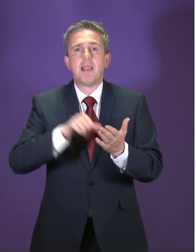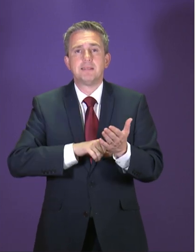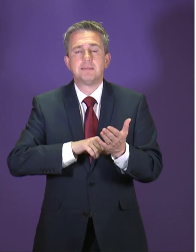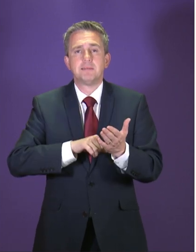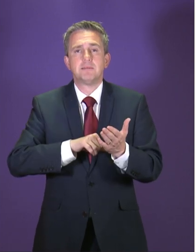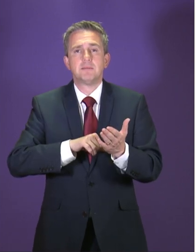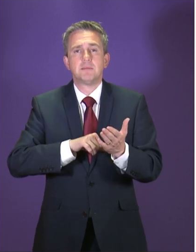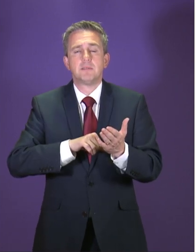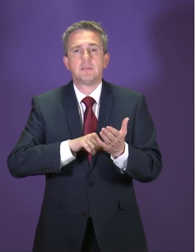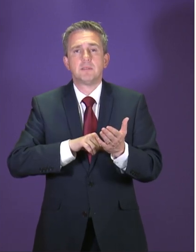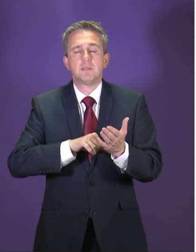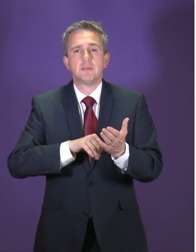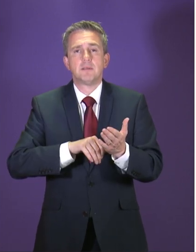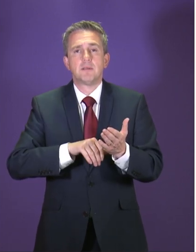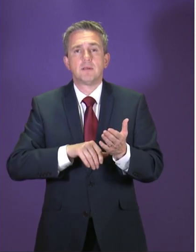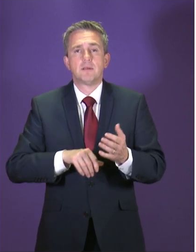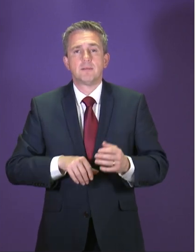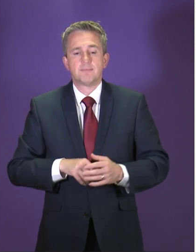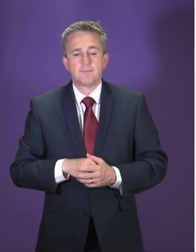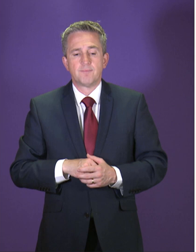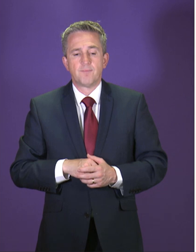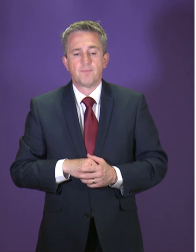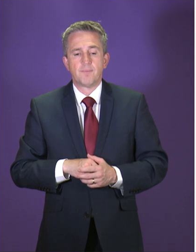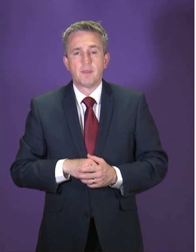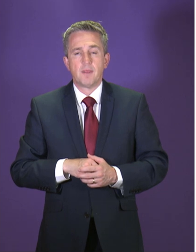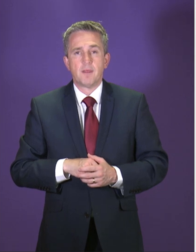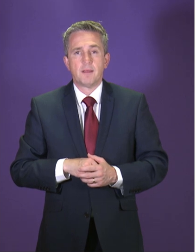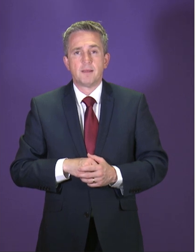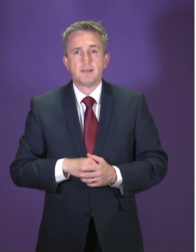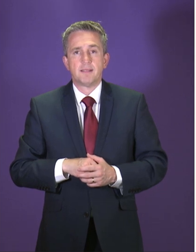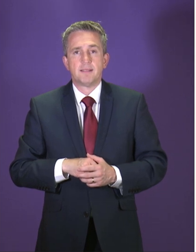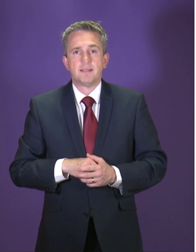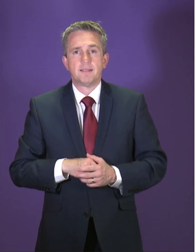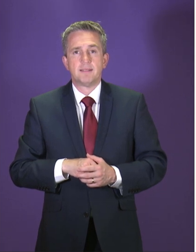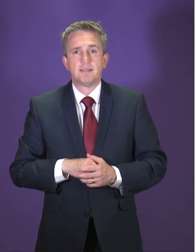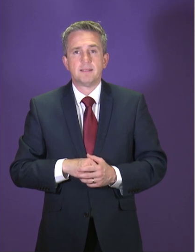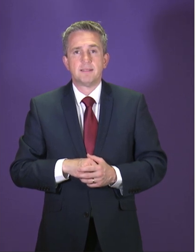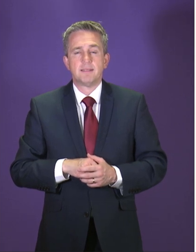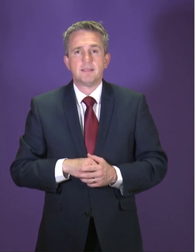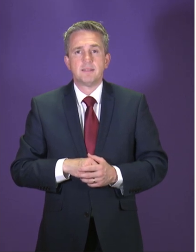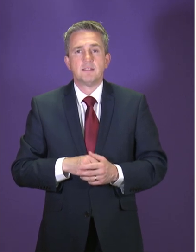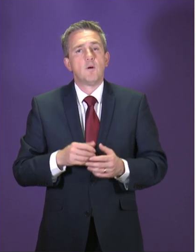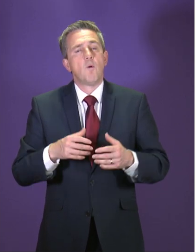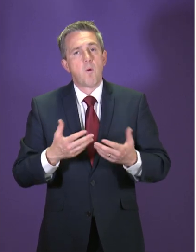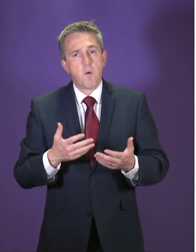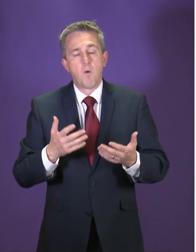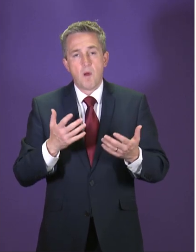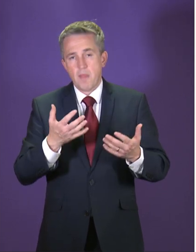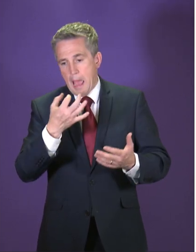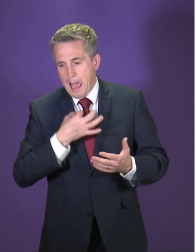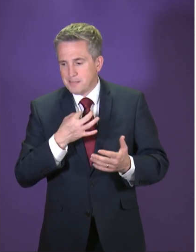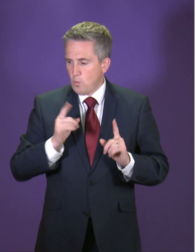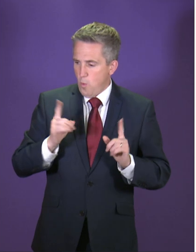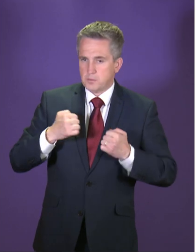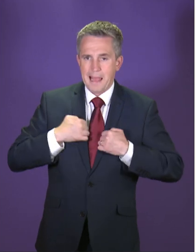have the right. But you might show us that you have an independent structure to lead this. So